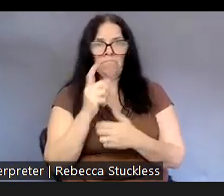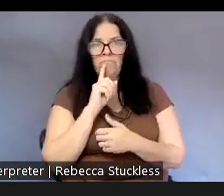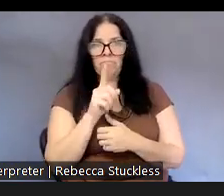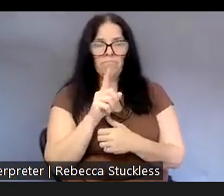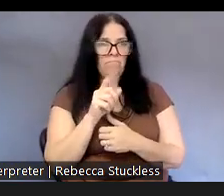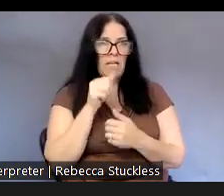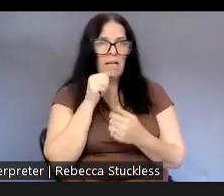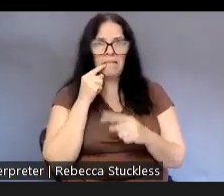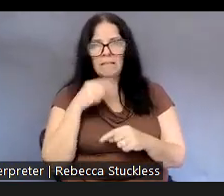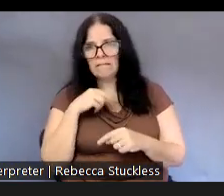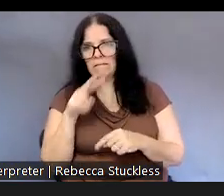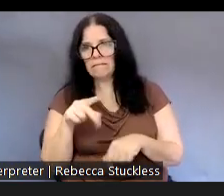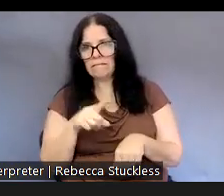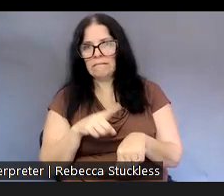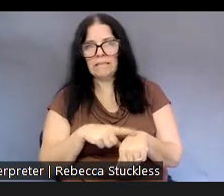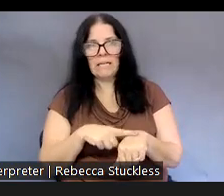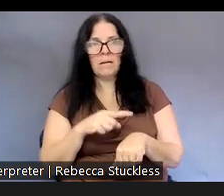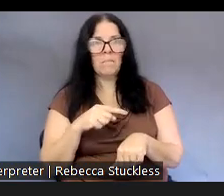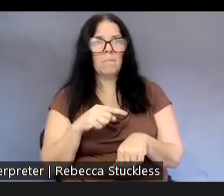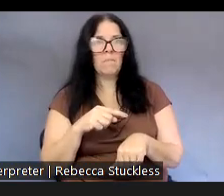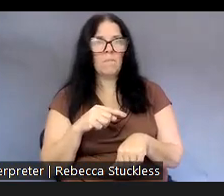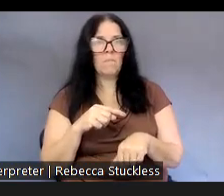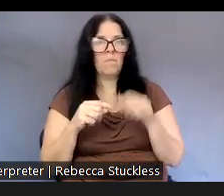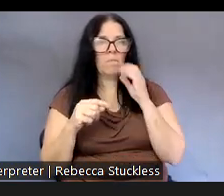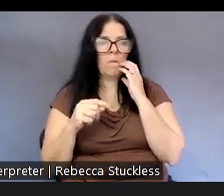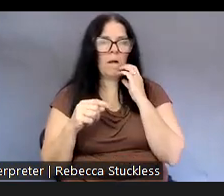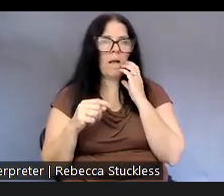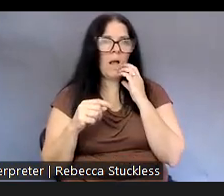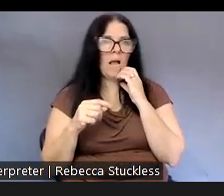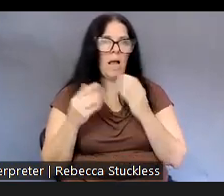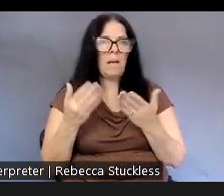For time's sake, we may need to